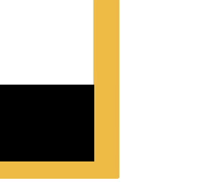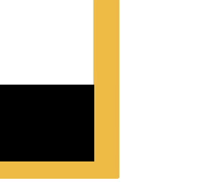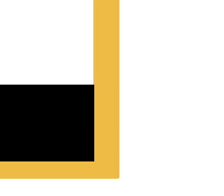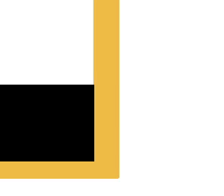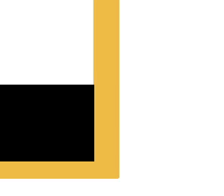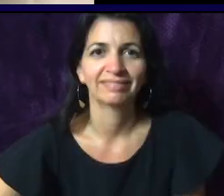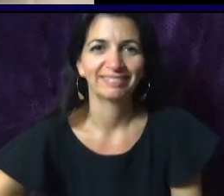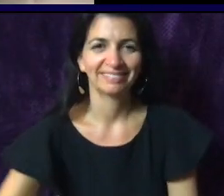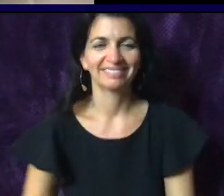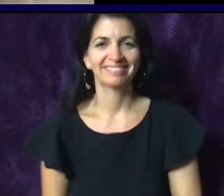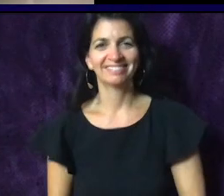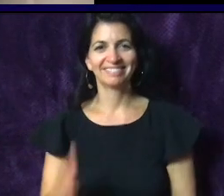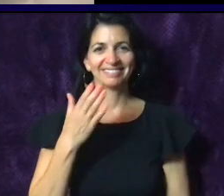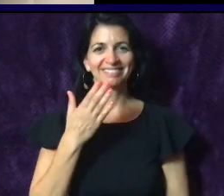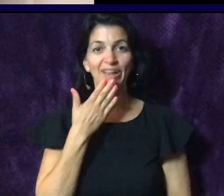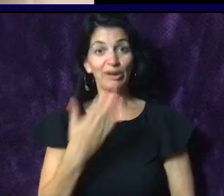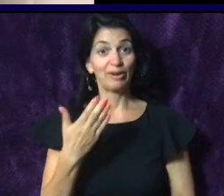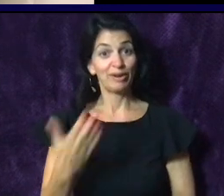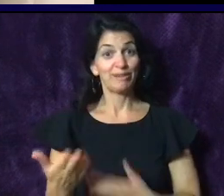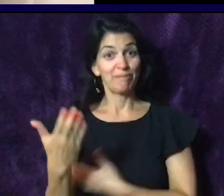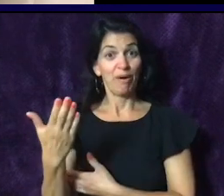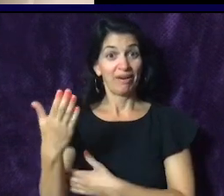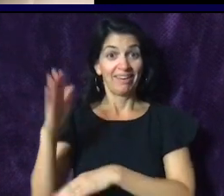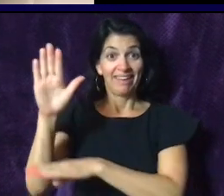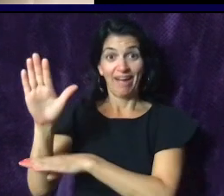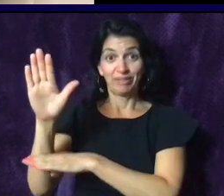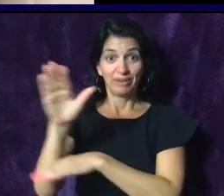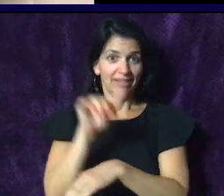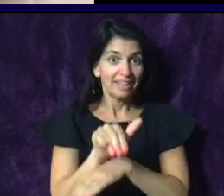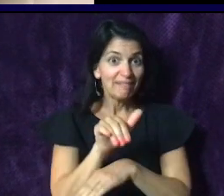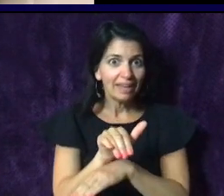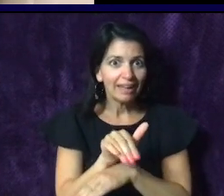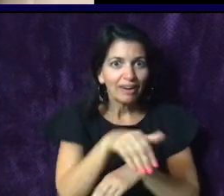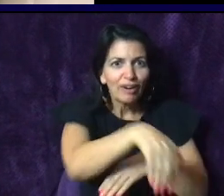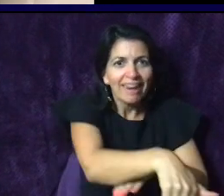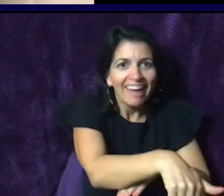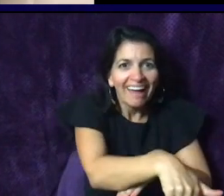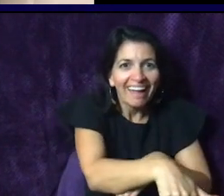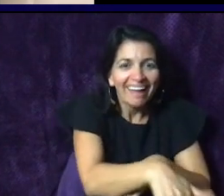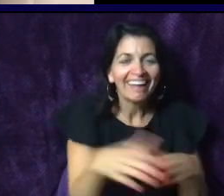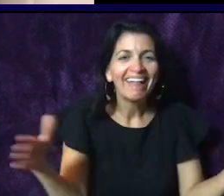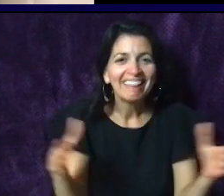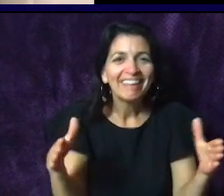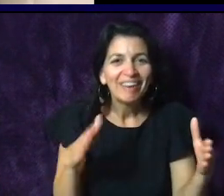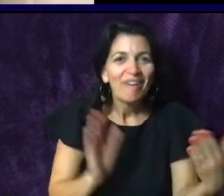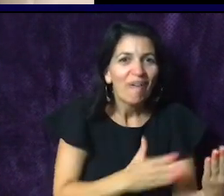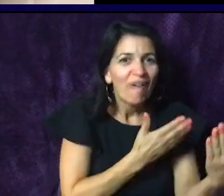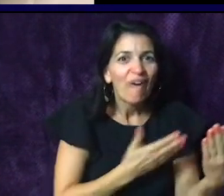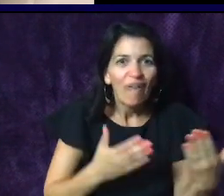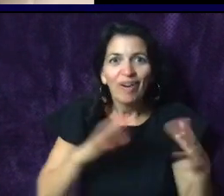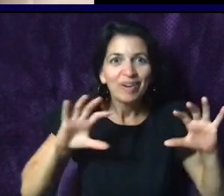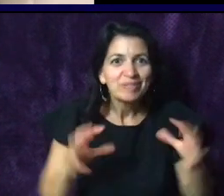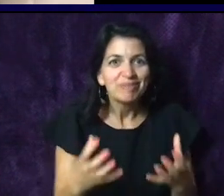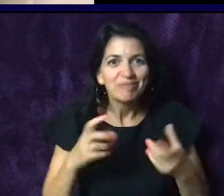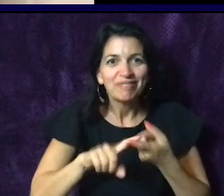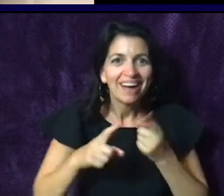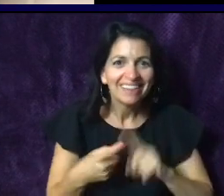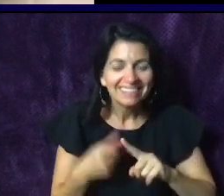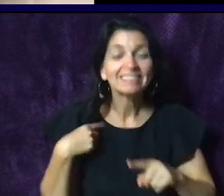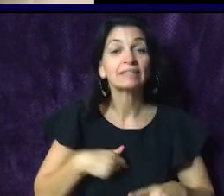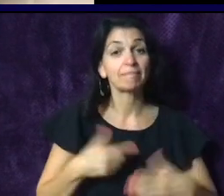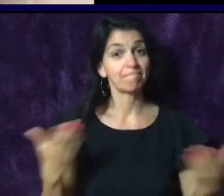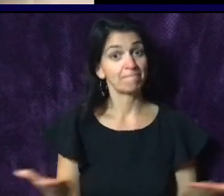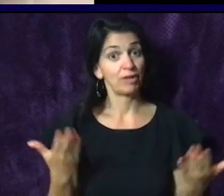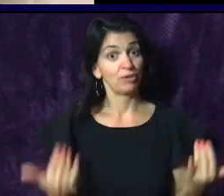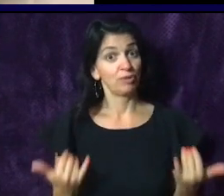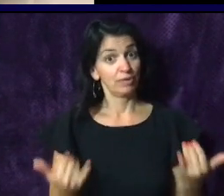percussion. Good morning, afternoon, evening, or good night, Little Orchestra friends. We are here today to